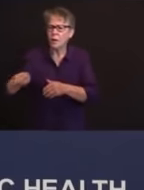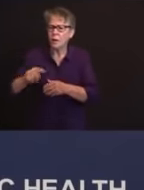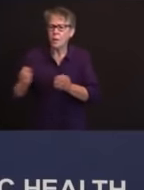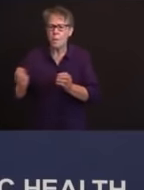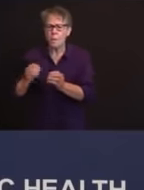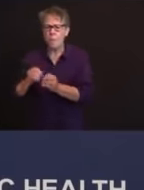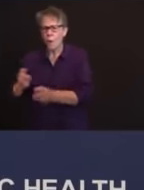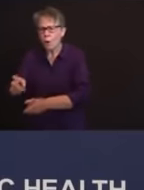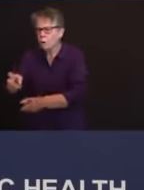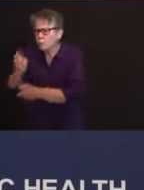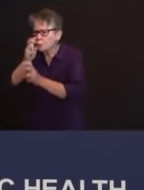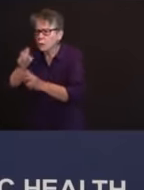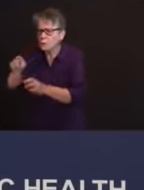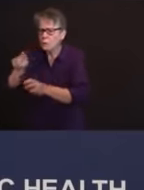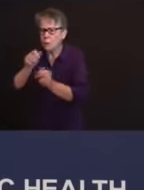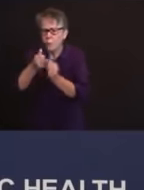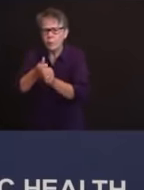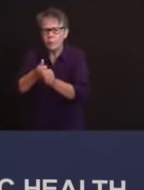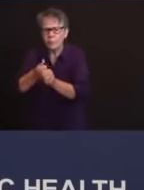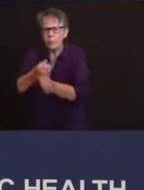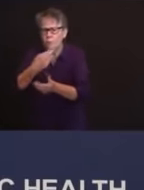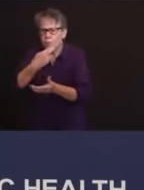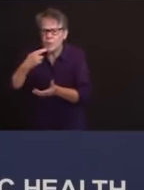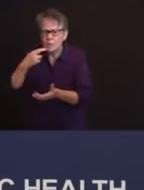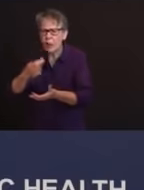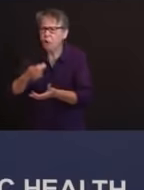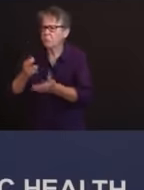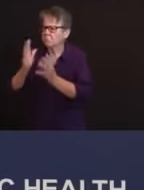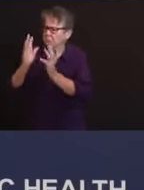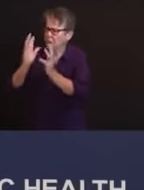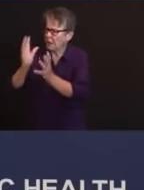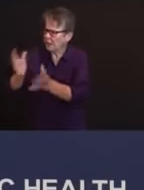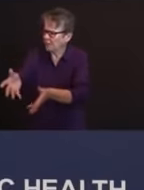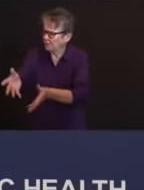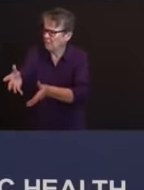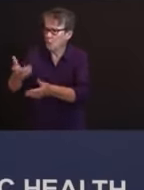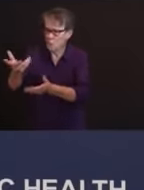certainly allow that to happen. The CARES Act money,